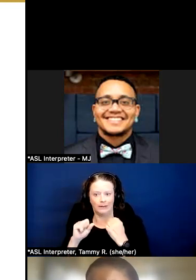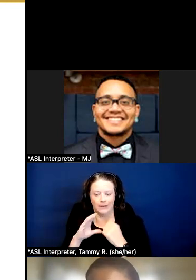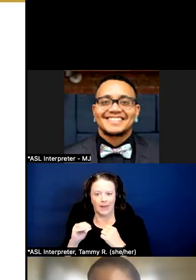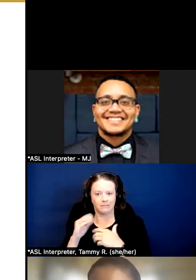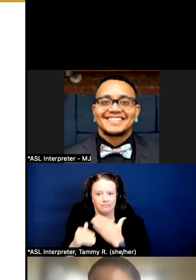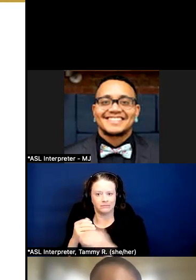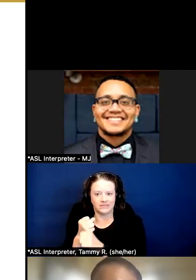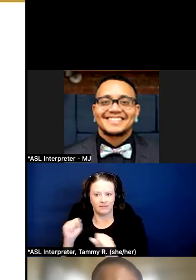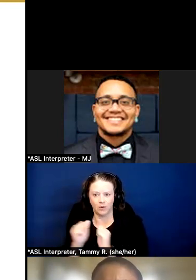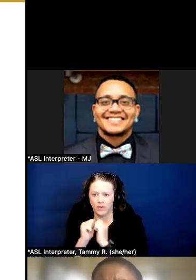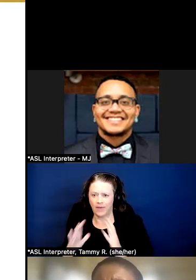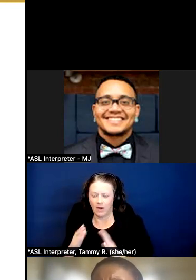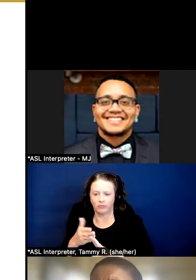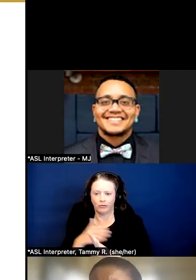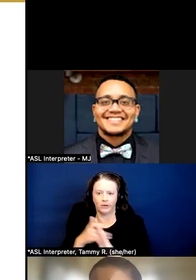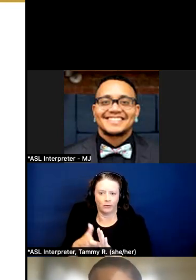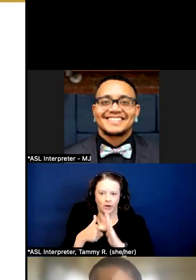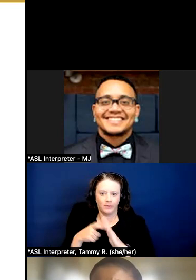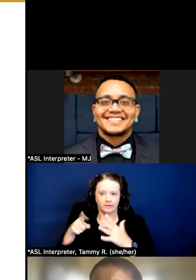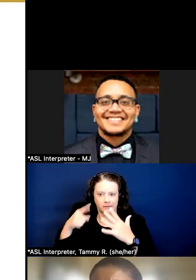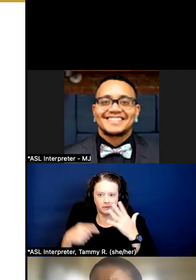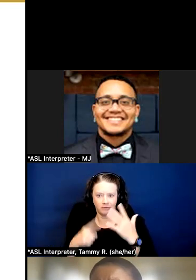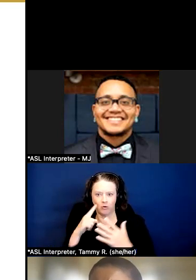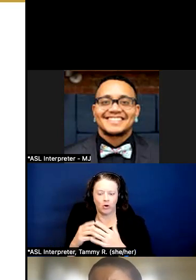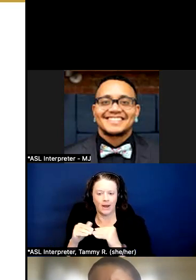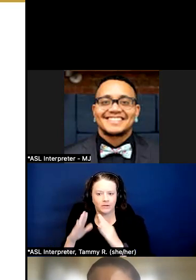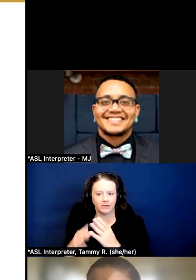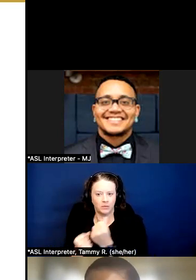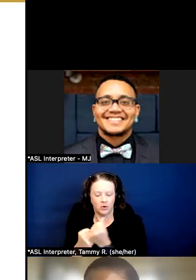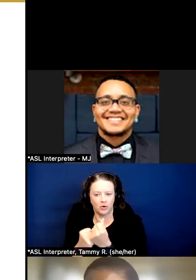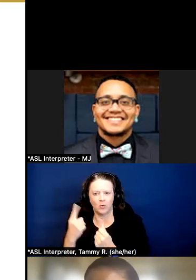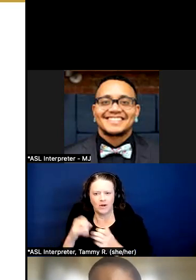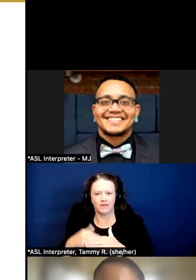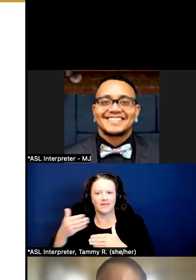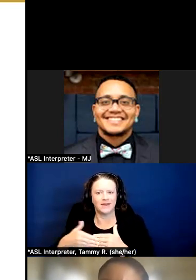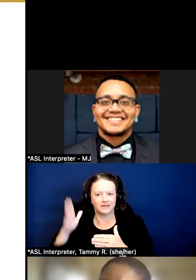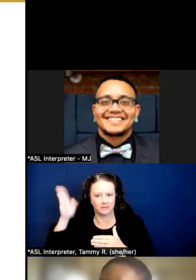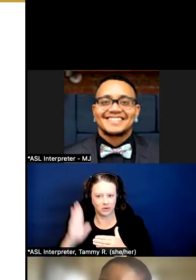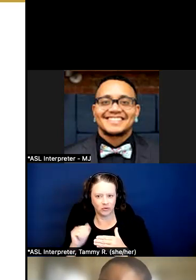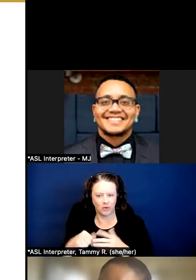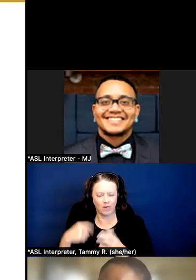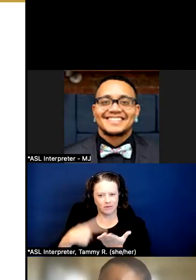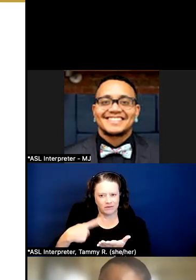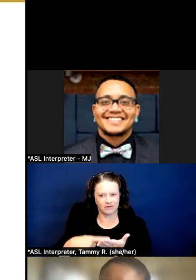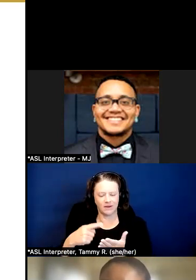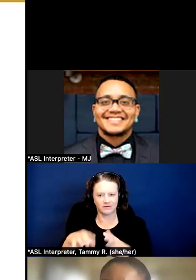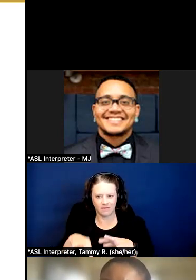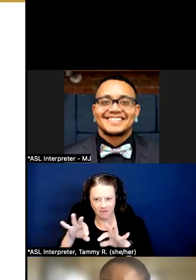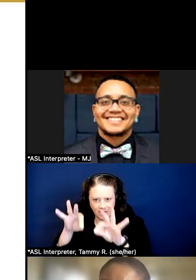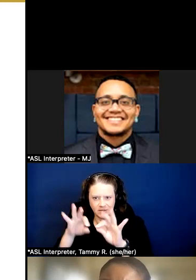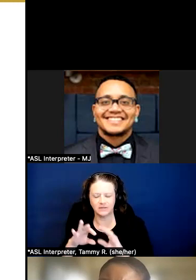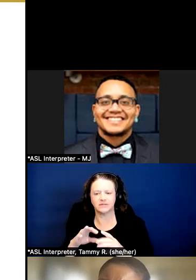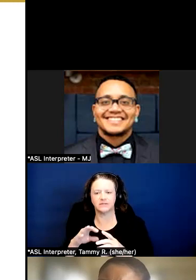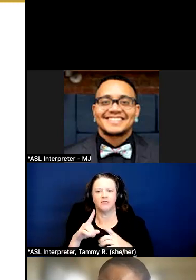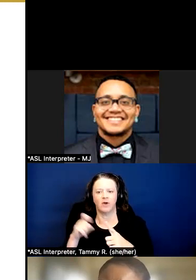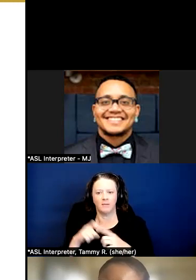housing support. Now, one of our next speakers, Cris Sullivan, will discuss findings from a recently concluded rigorous